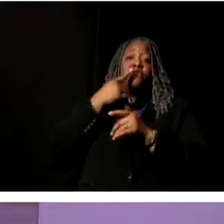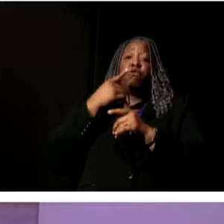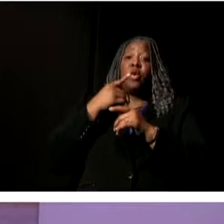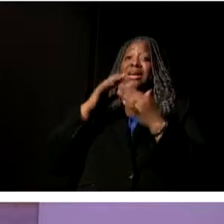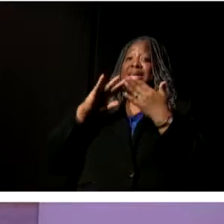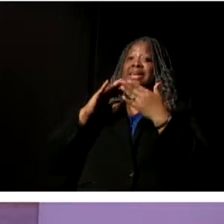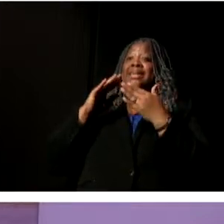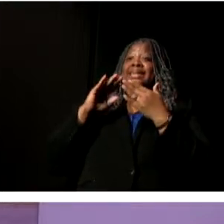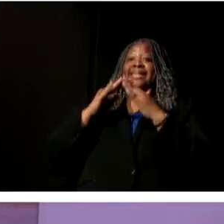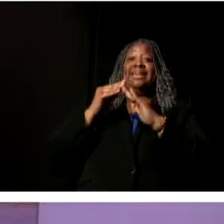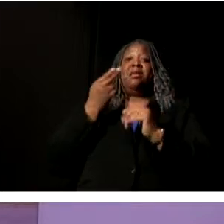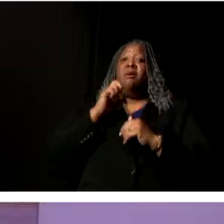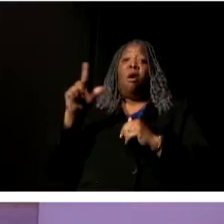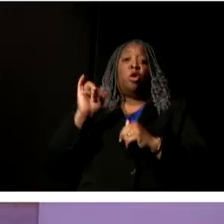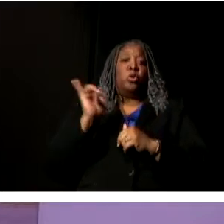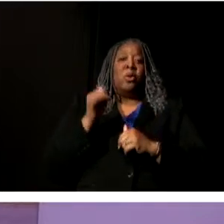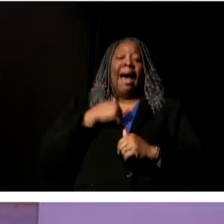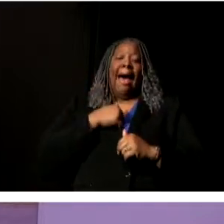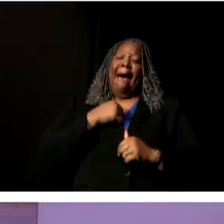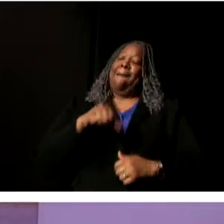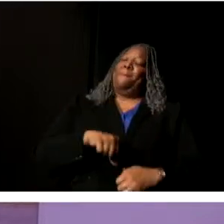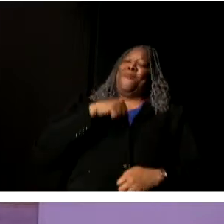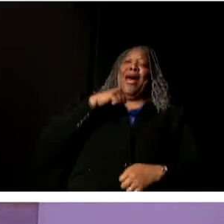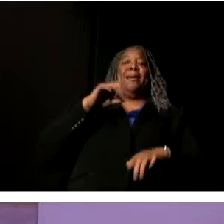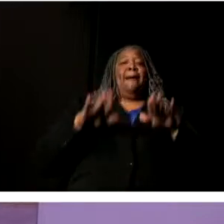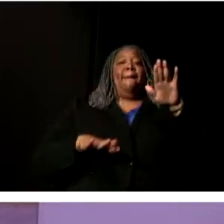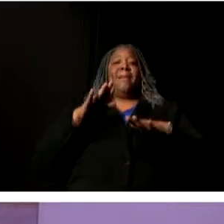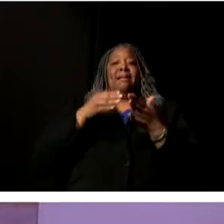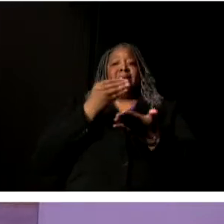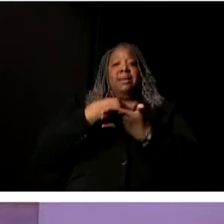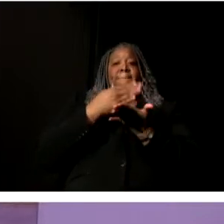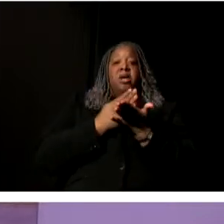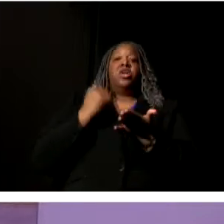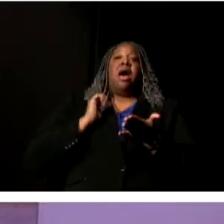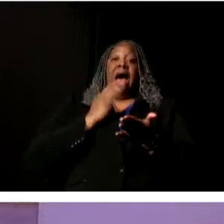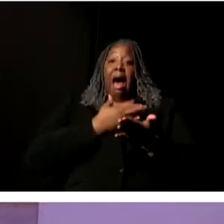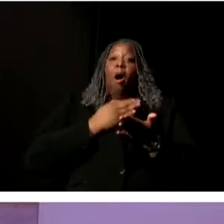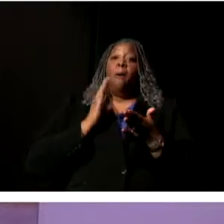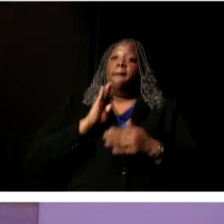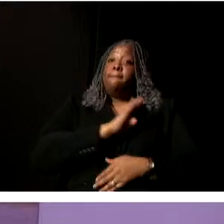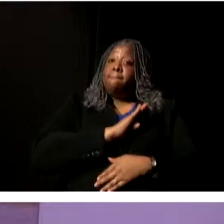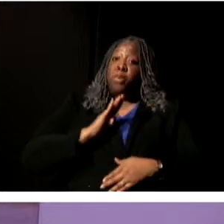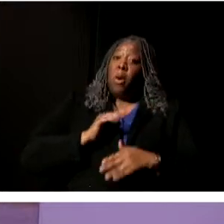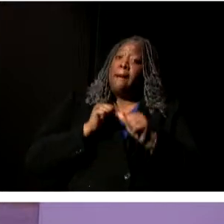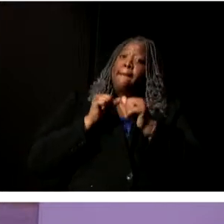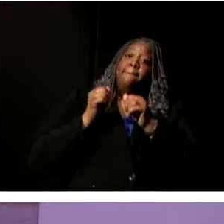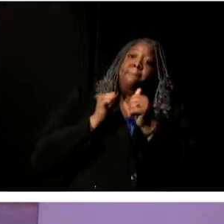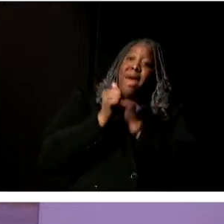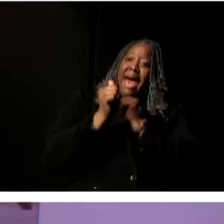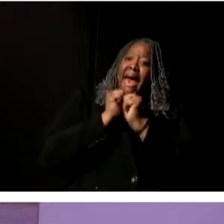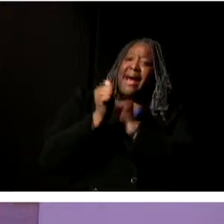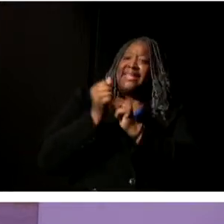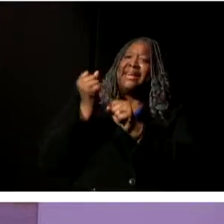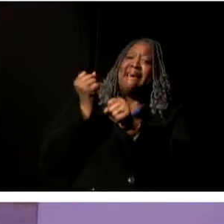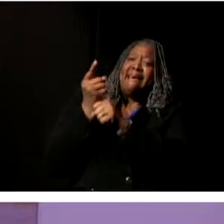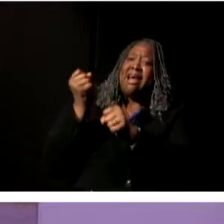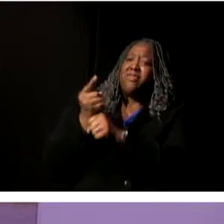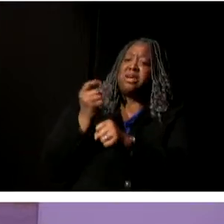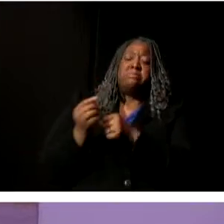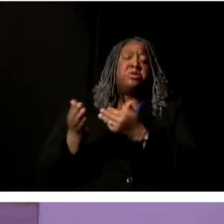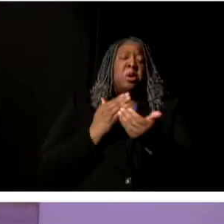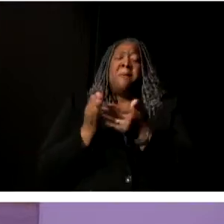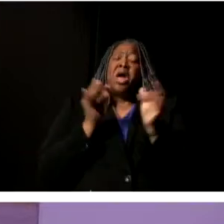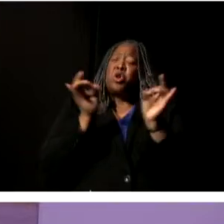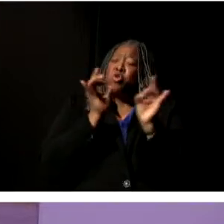am very proud of the balanced budget our city board continues to pass each year. Despite multiple